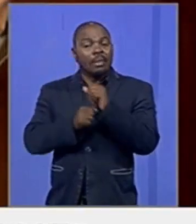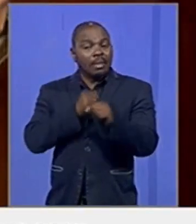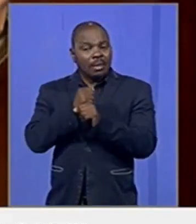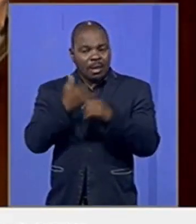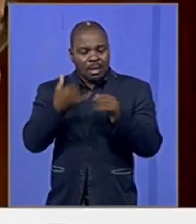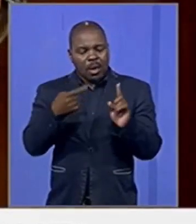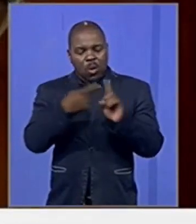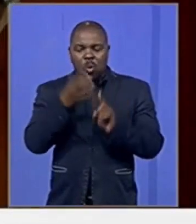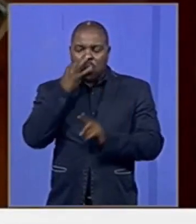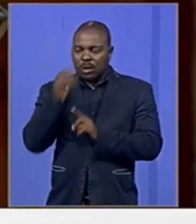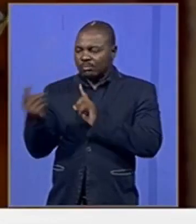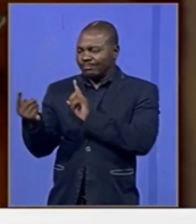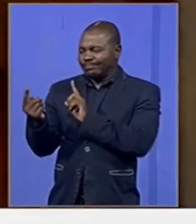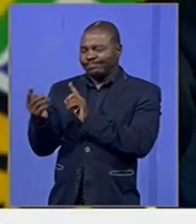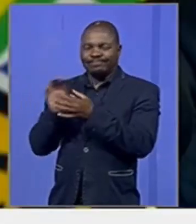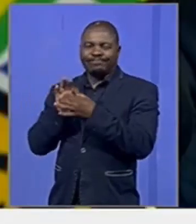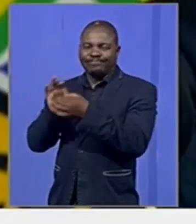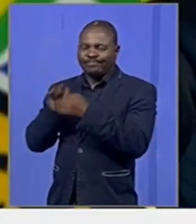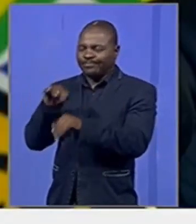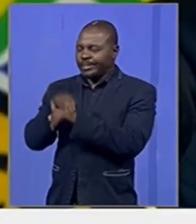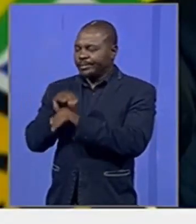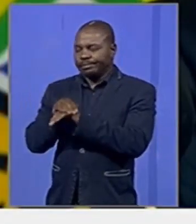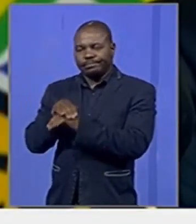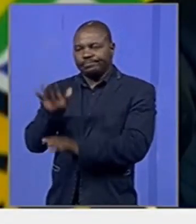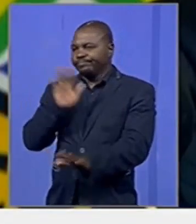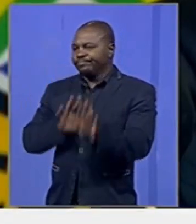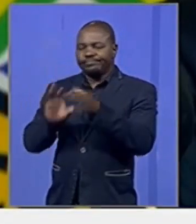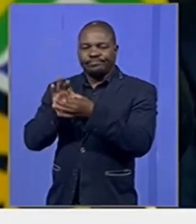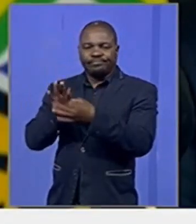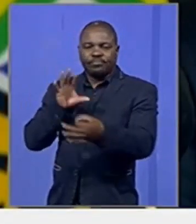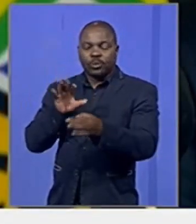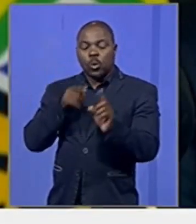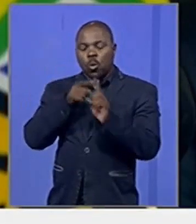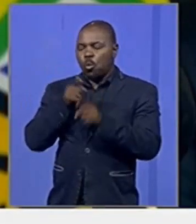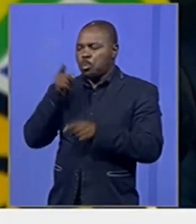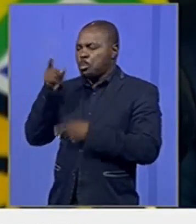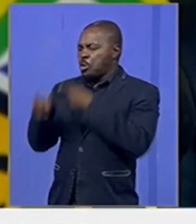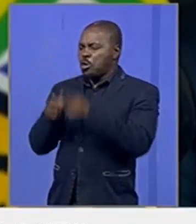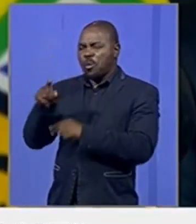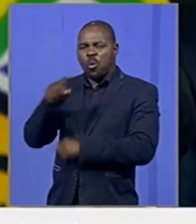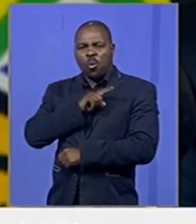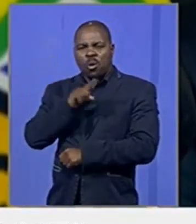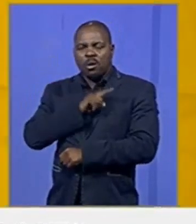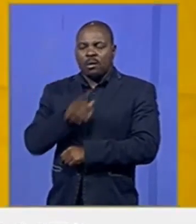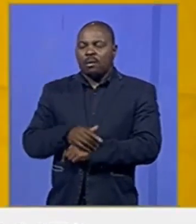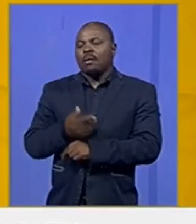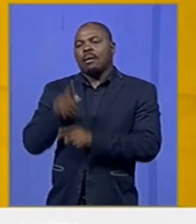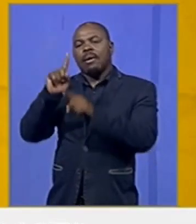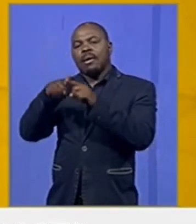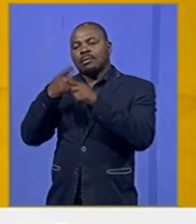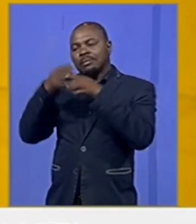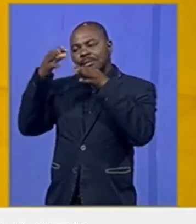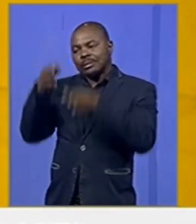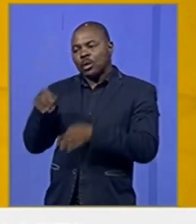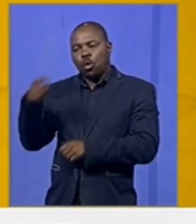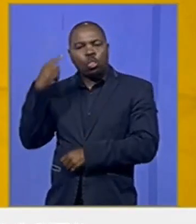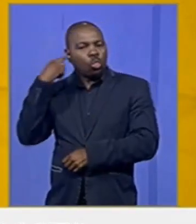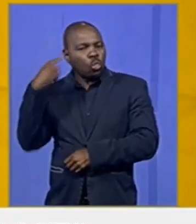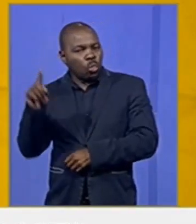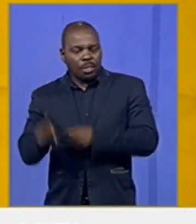segwera sa bona se amegile o šoro. Bloem sola lekota ka go nyatša dipheto tša khuduthamaga le gore